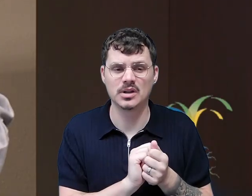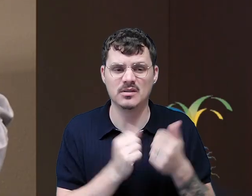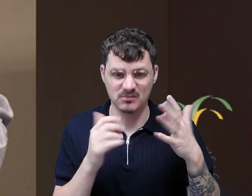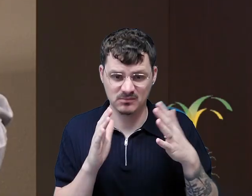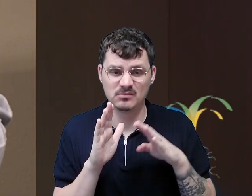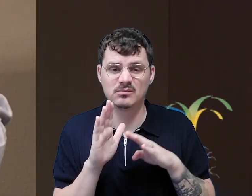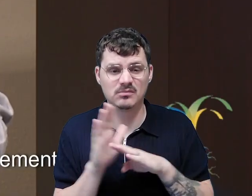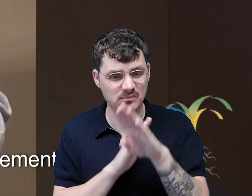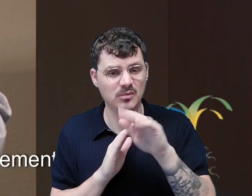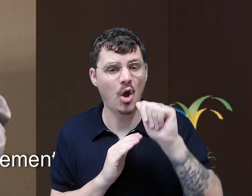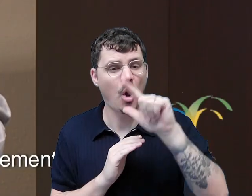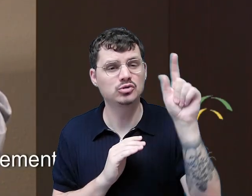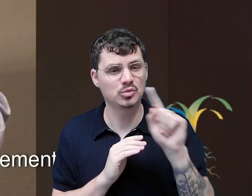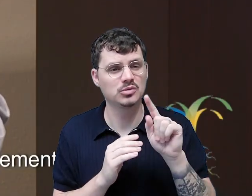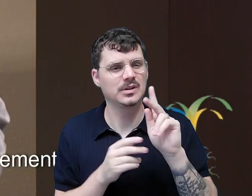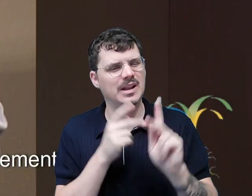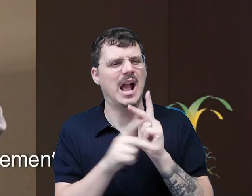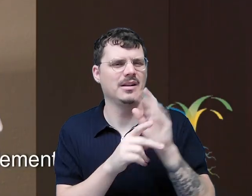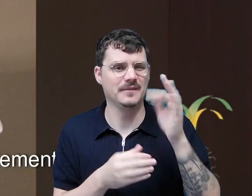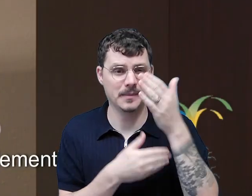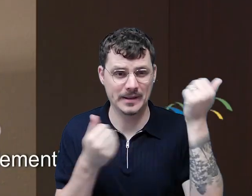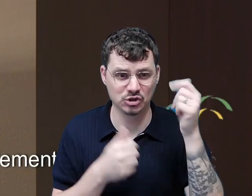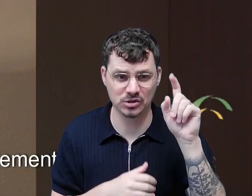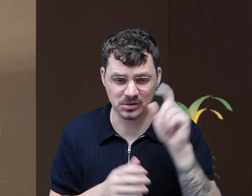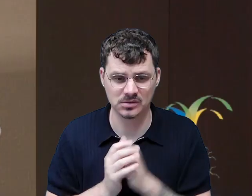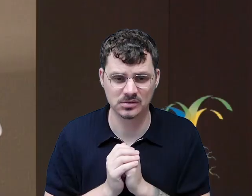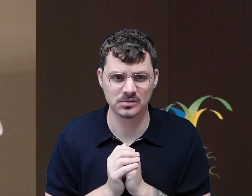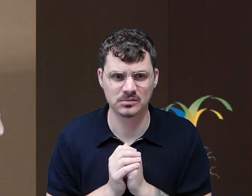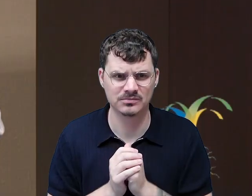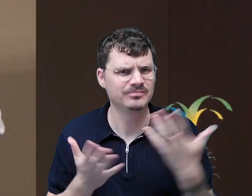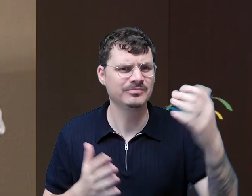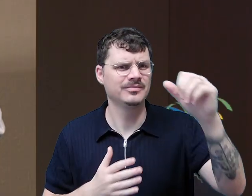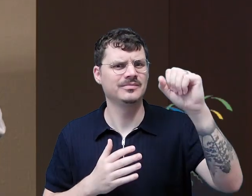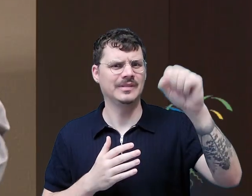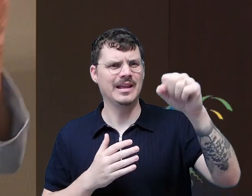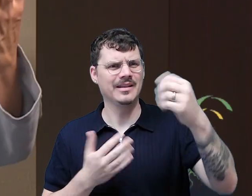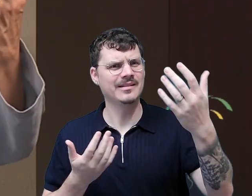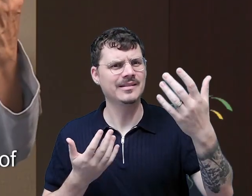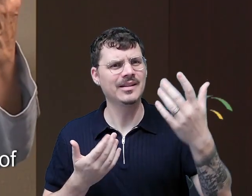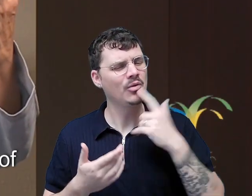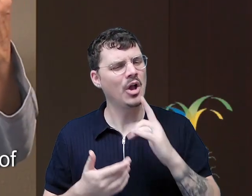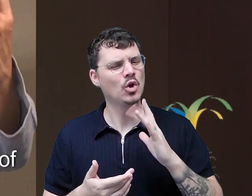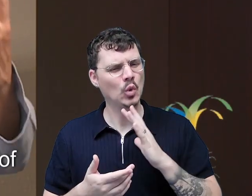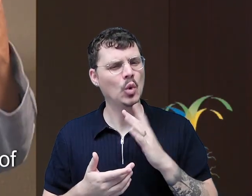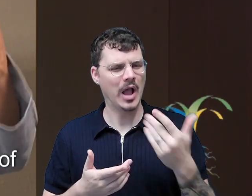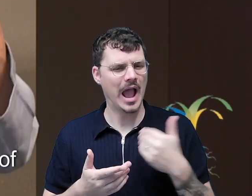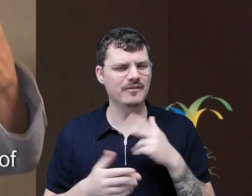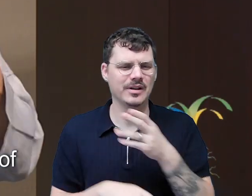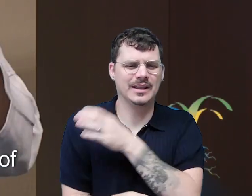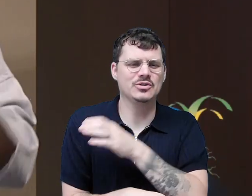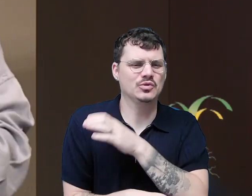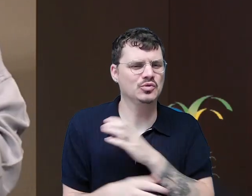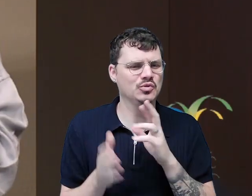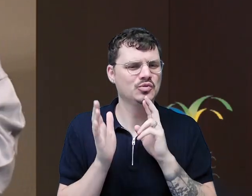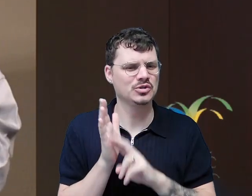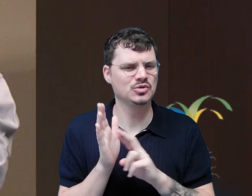change has developed an Alzheimer's type dementia? Well, yeah, it's kind of a really cool piece